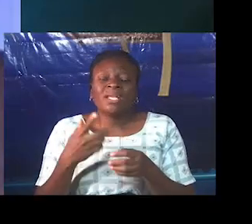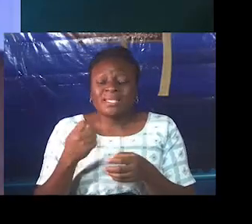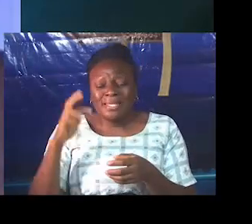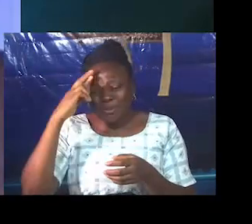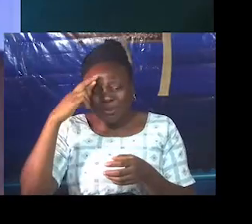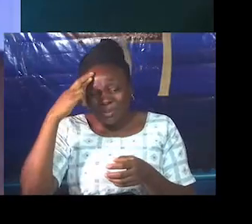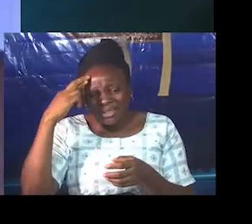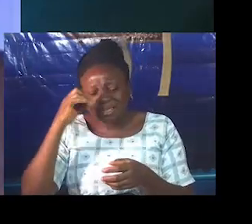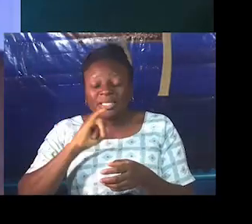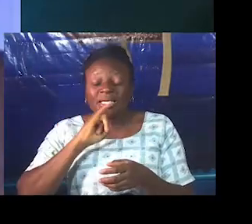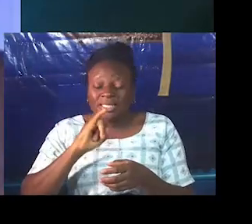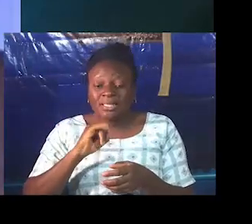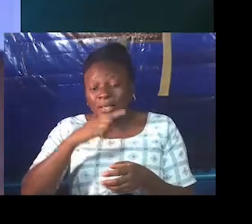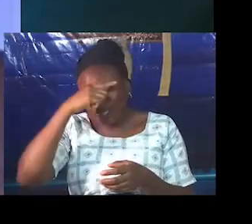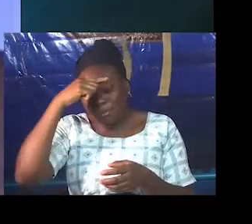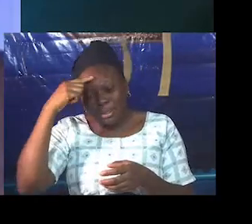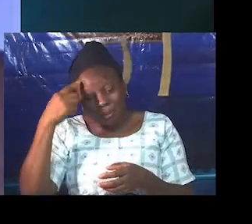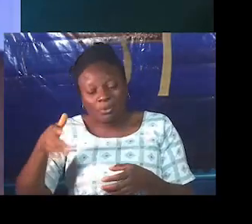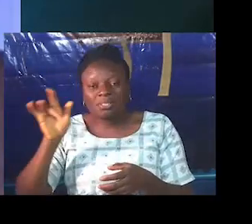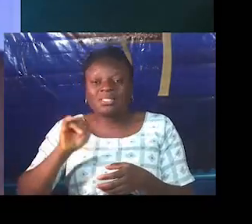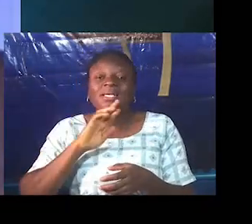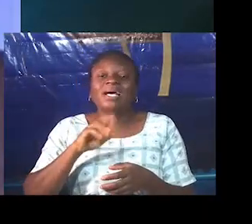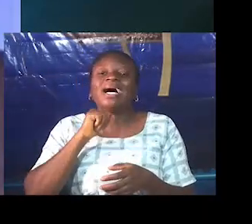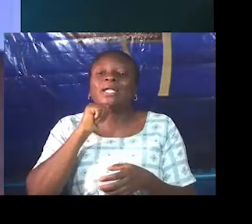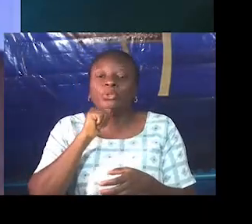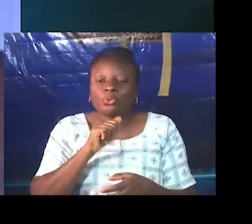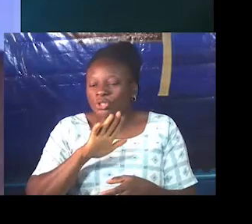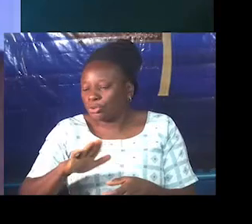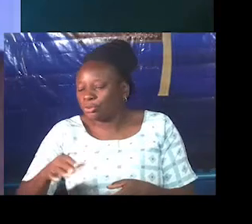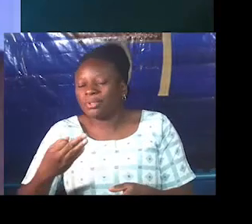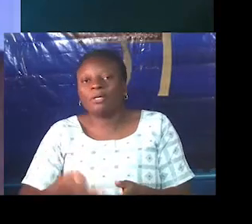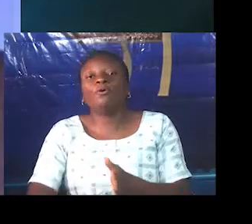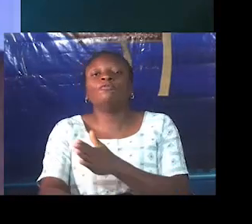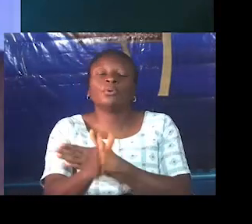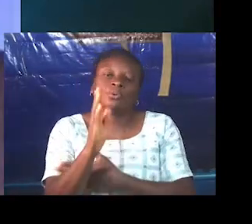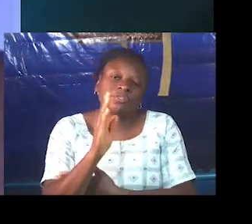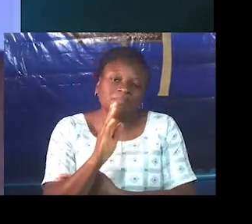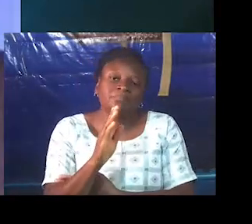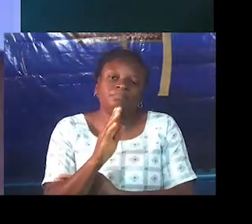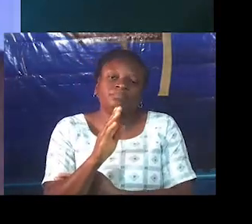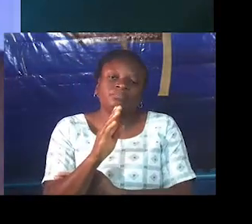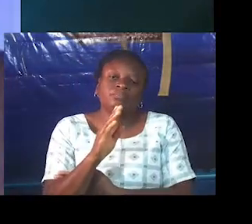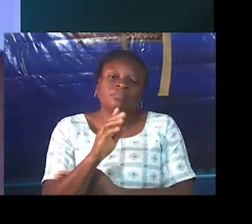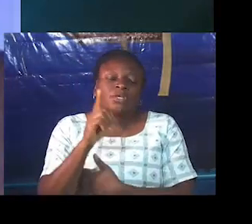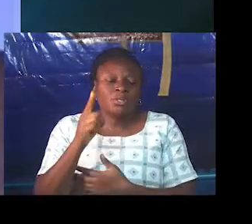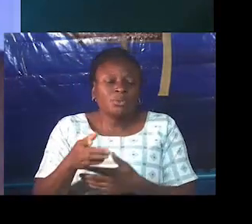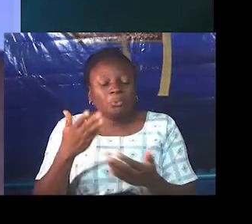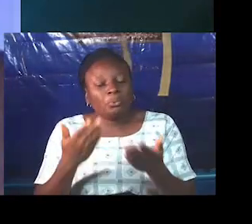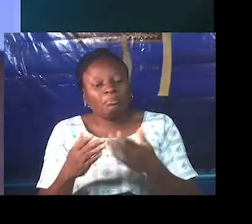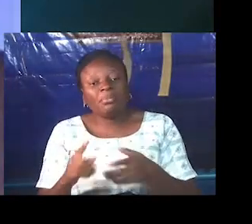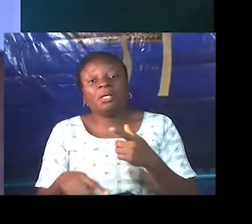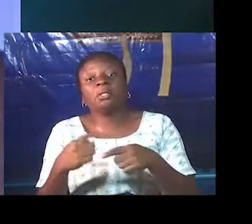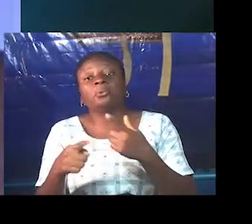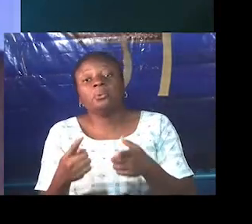not children of God. Now this is not negotiable. You may go here and there for counseling